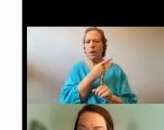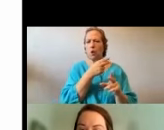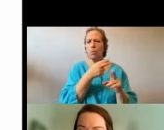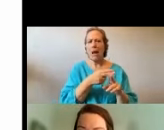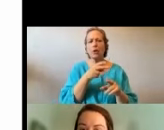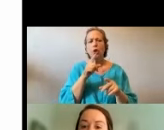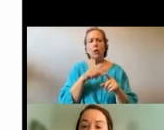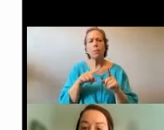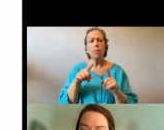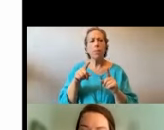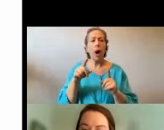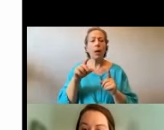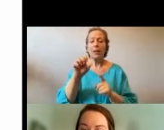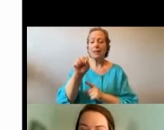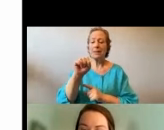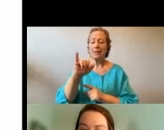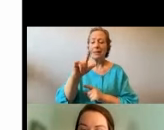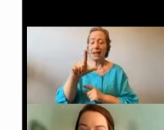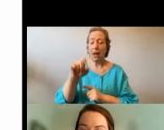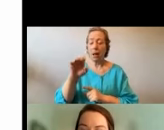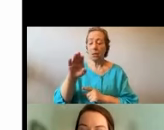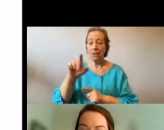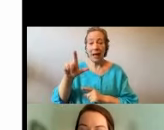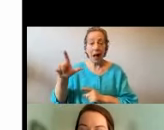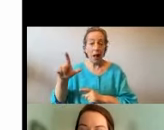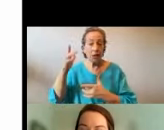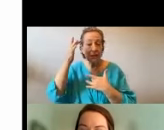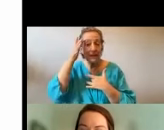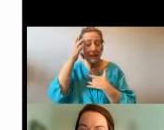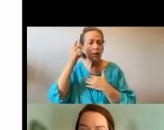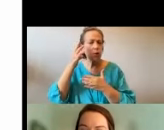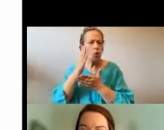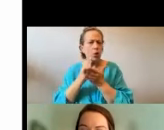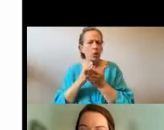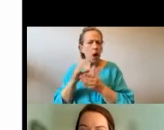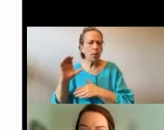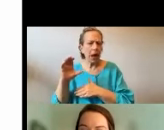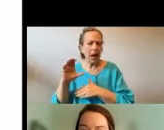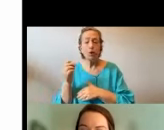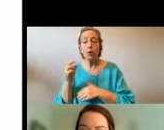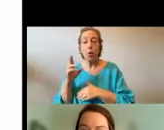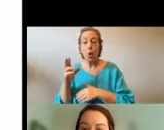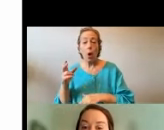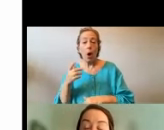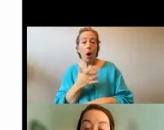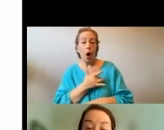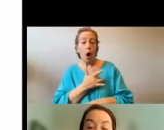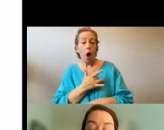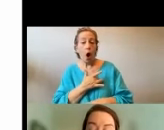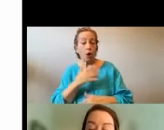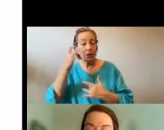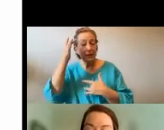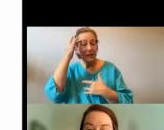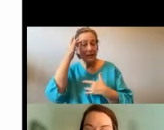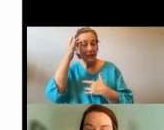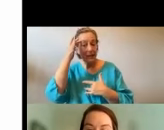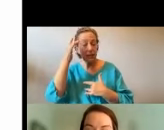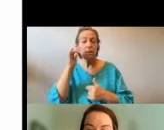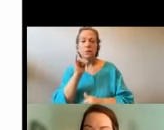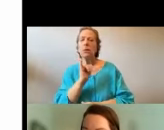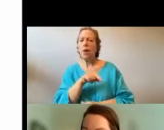clinic, children with sickle cell disease or certain cancers, children with congenital heart disease is another population that comes up a